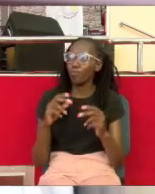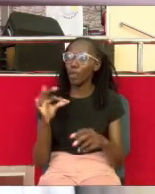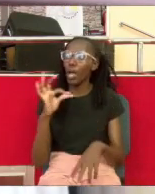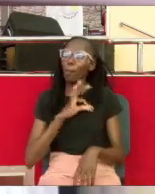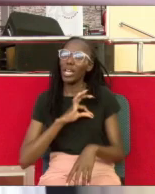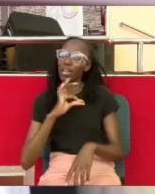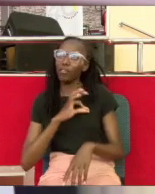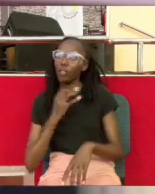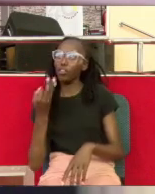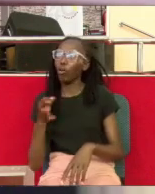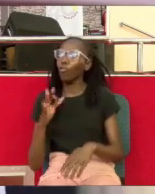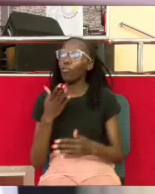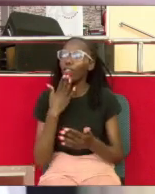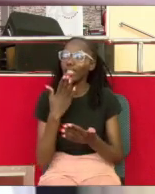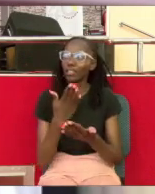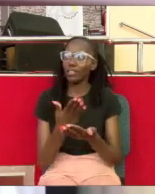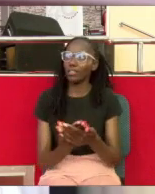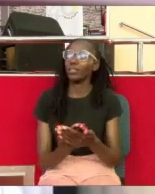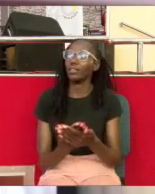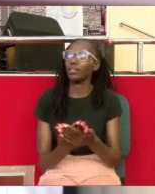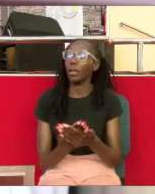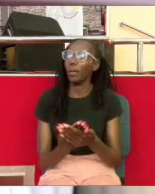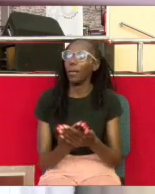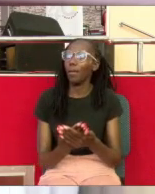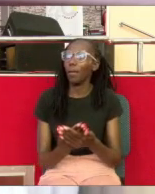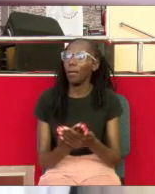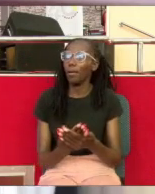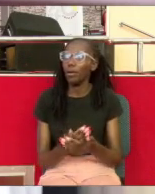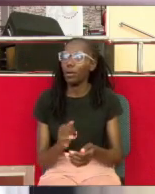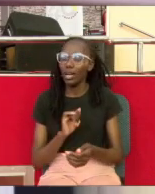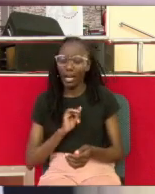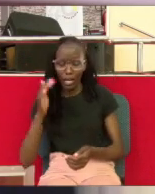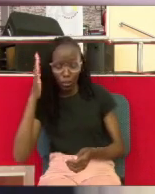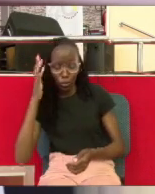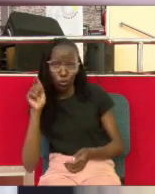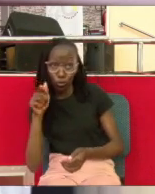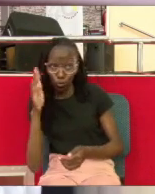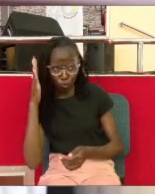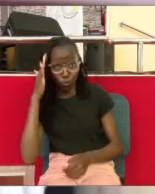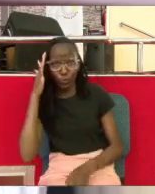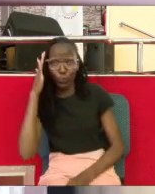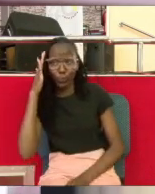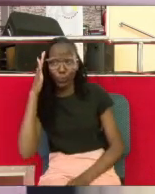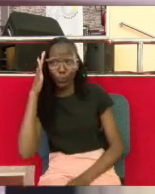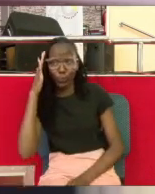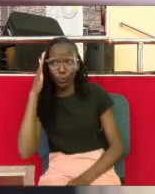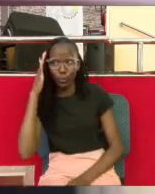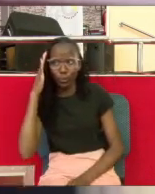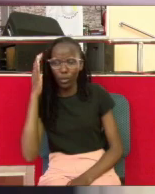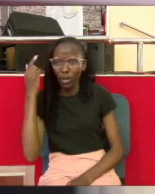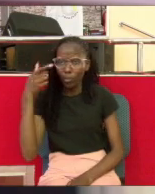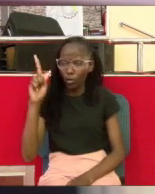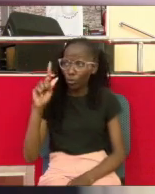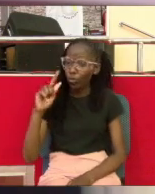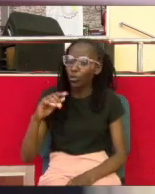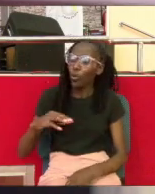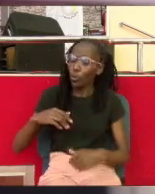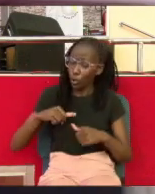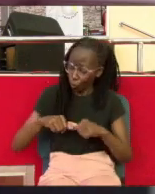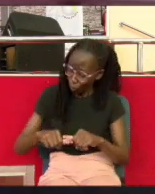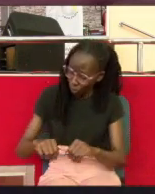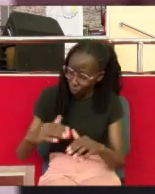Benefits of Thanksgiving. And I know we know, because we have been giving thanks